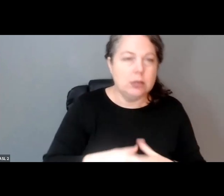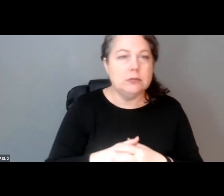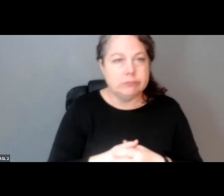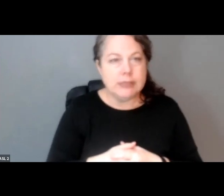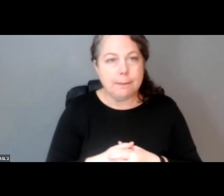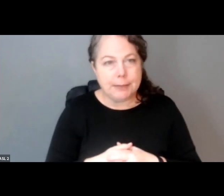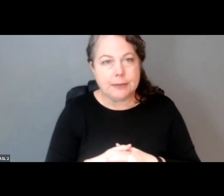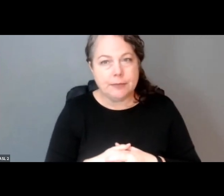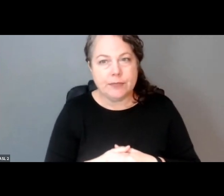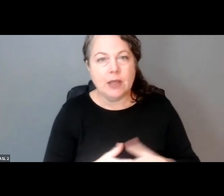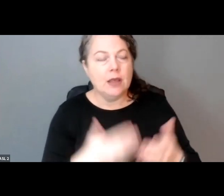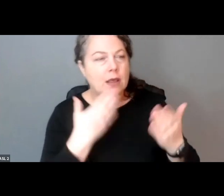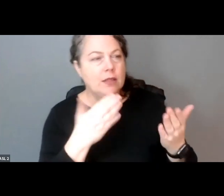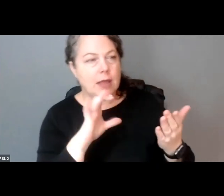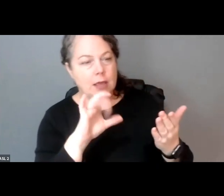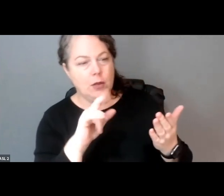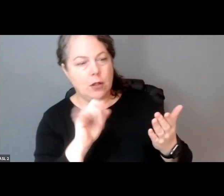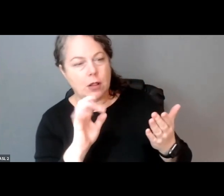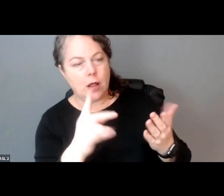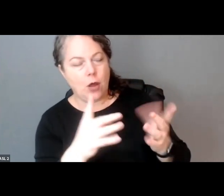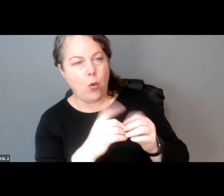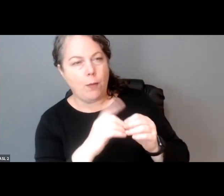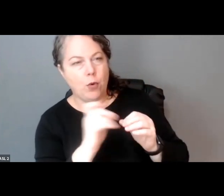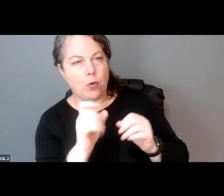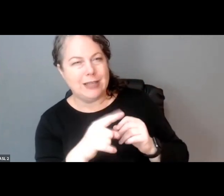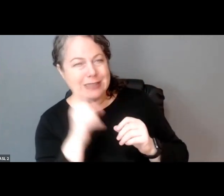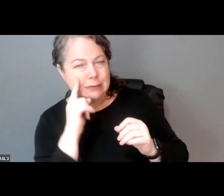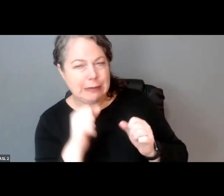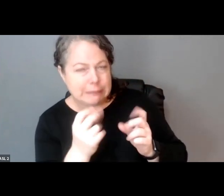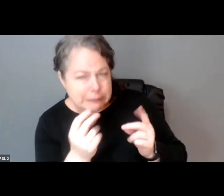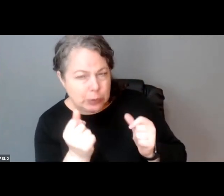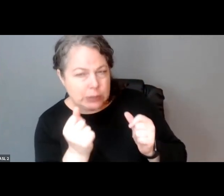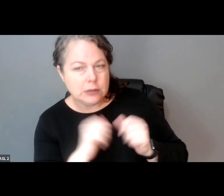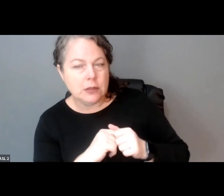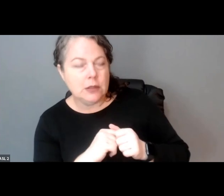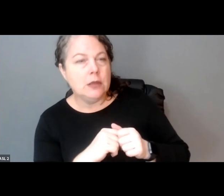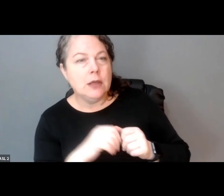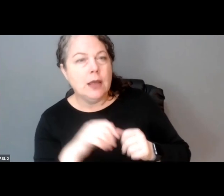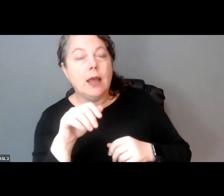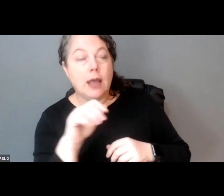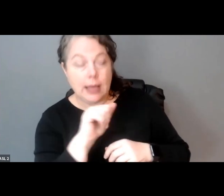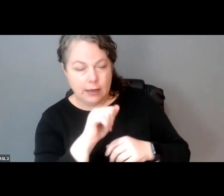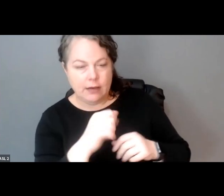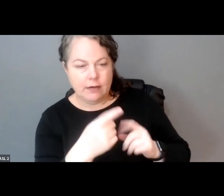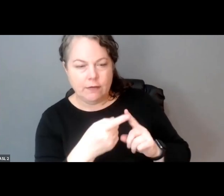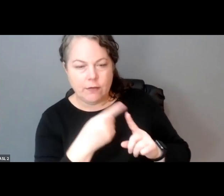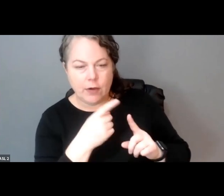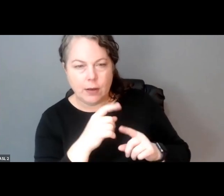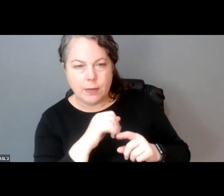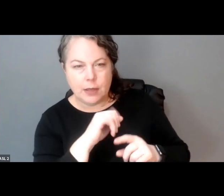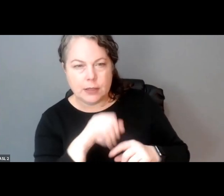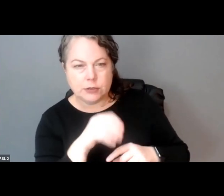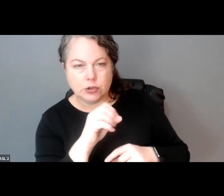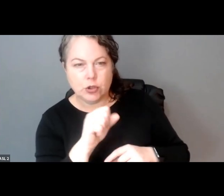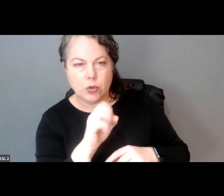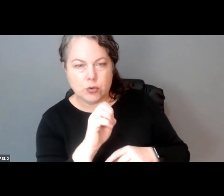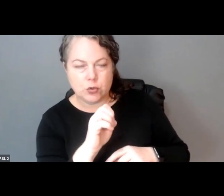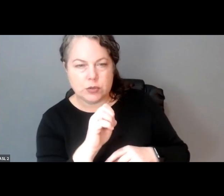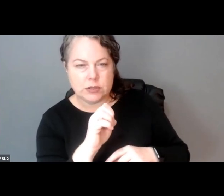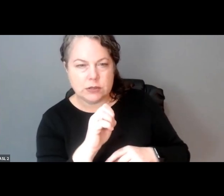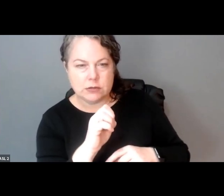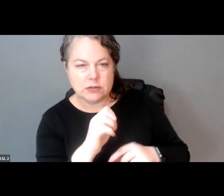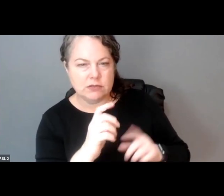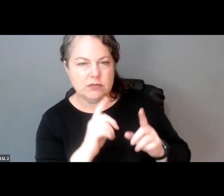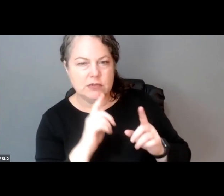Thank you, Clark. We do have one other question. I think we can squeeze it in. Does ACB, this is from Jess Chakin, who is one of our reactors,